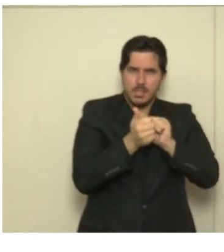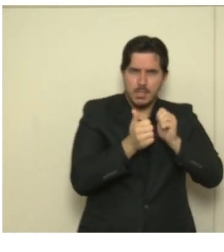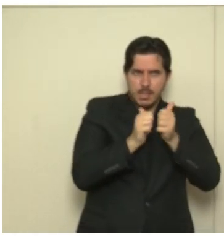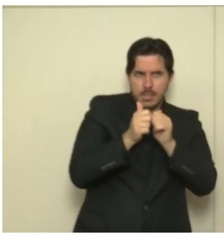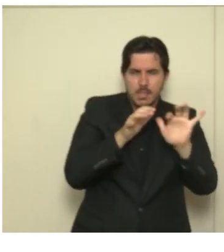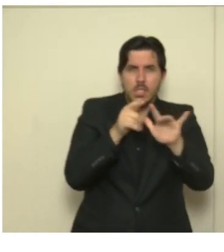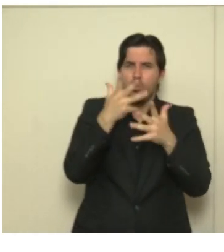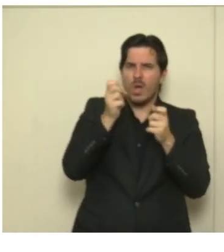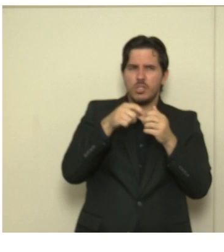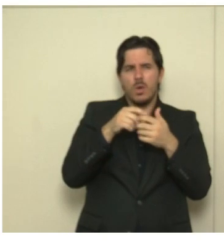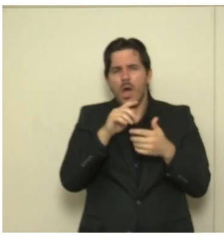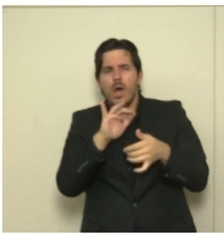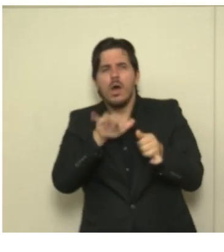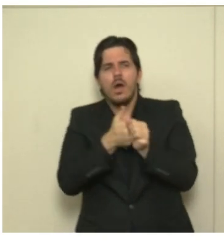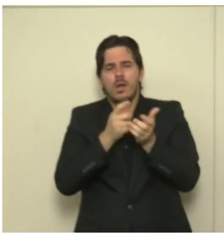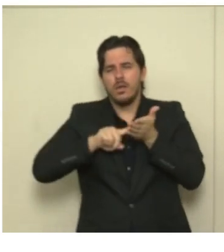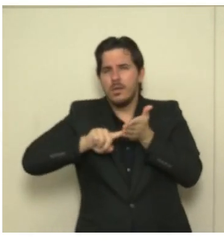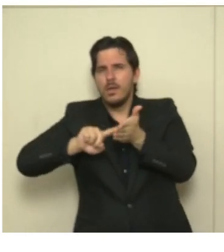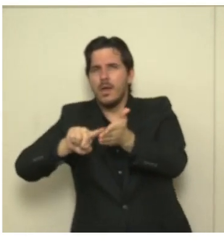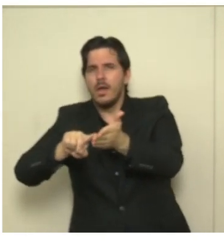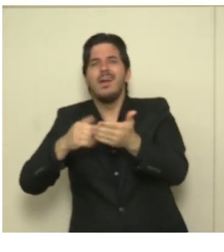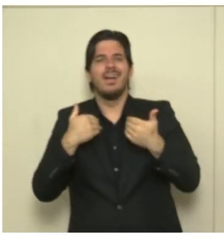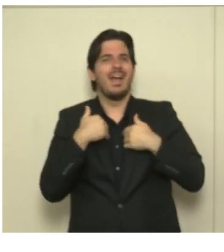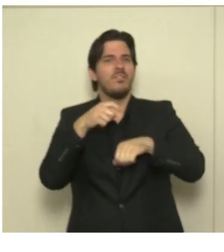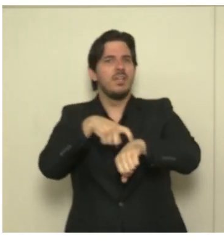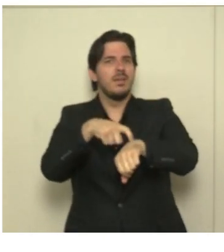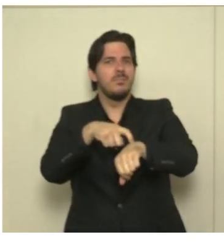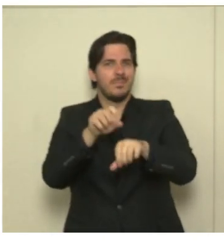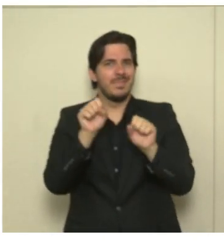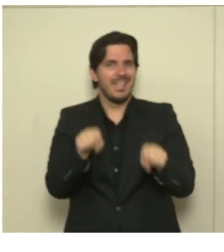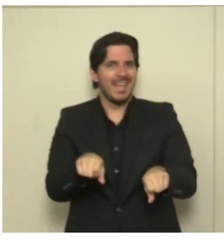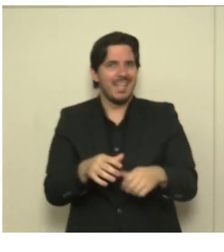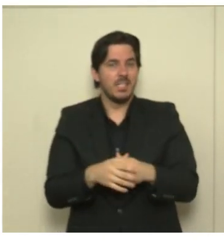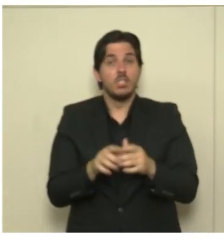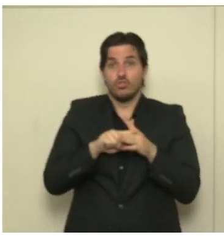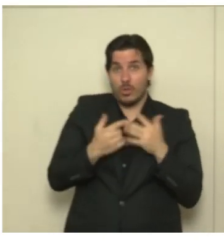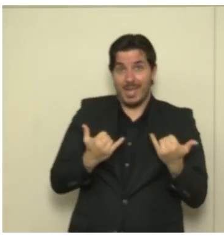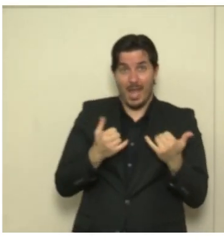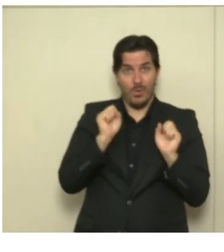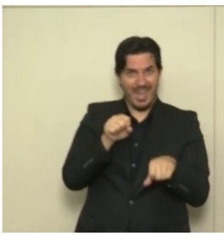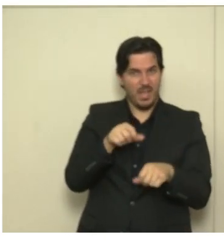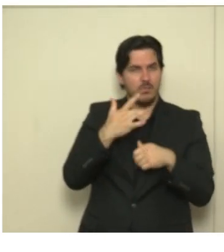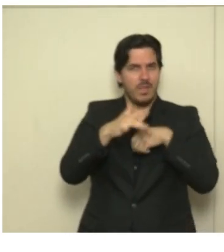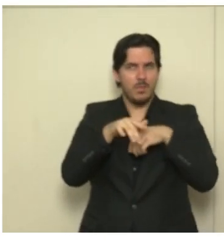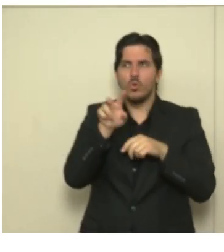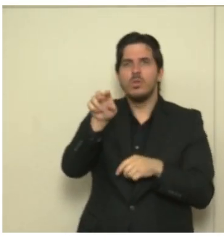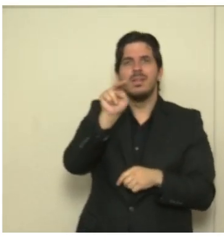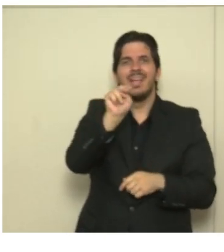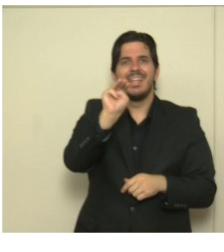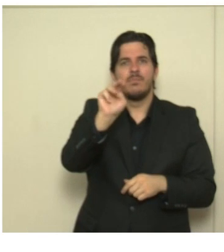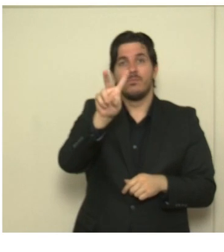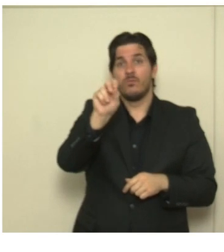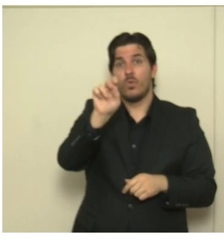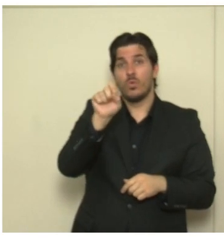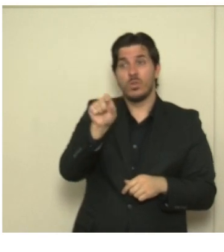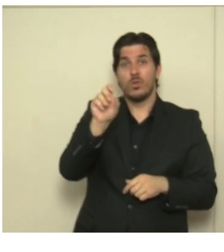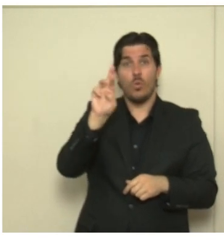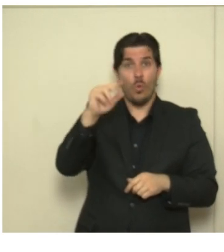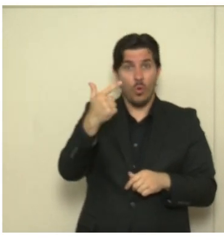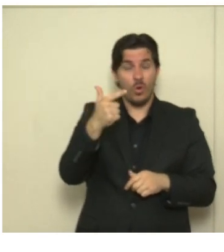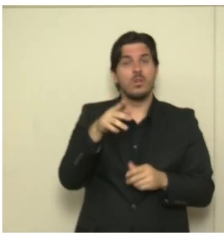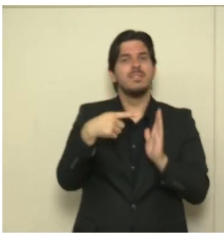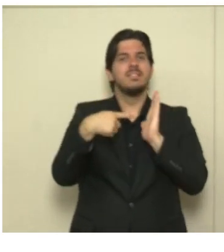about beforehand, you get the time to do that. You can do that starting now at nmvote.org. Find your sample ballot there